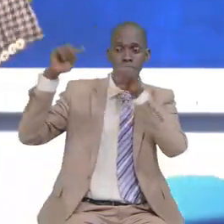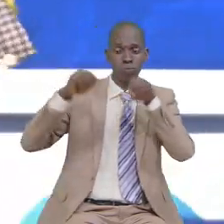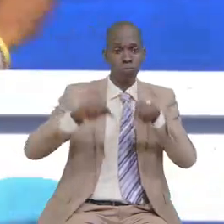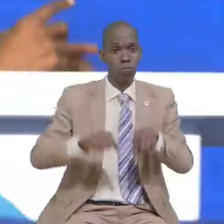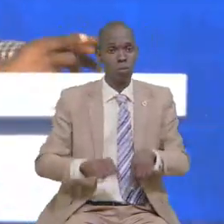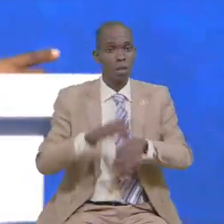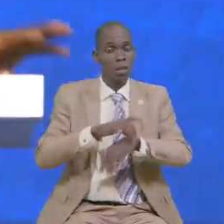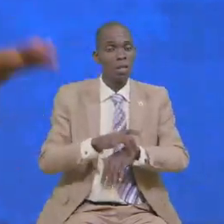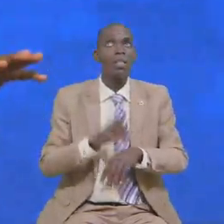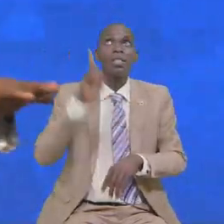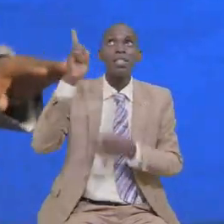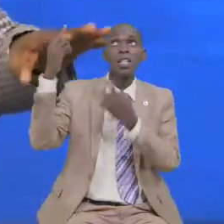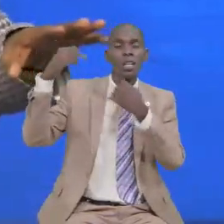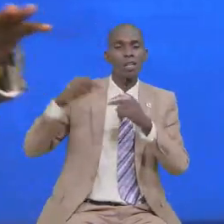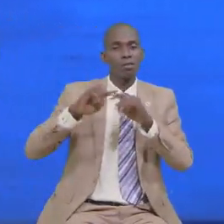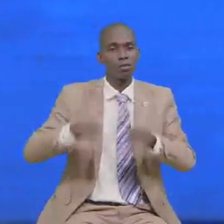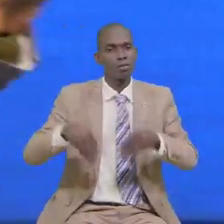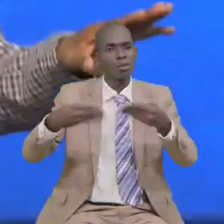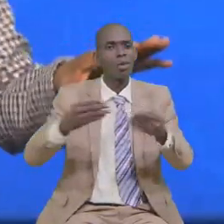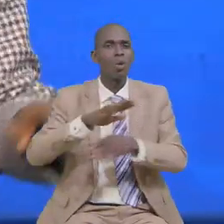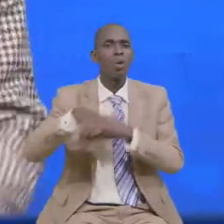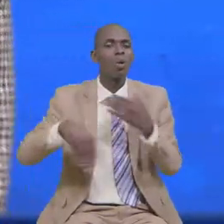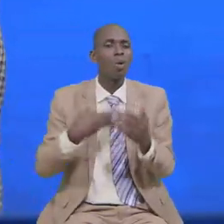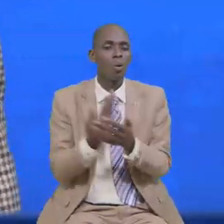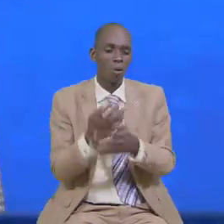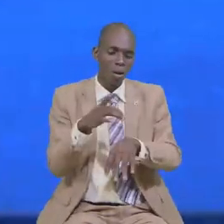came to supply all earthly need.